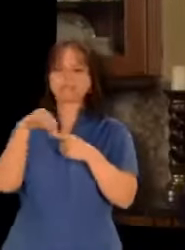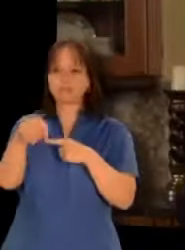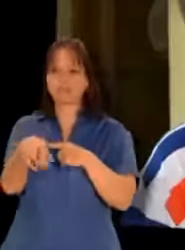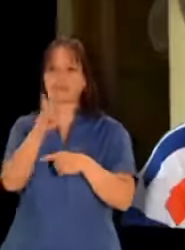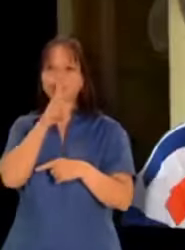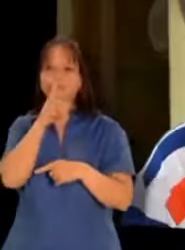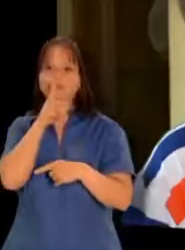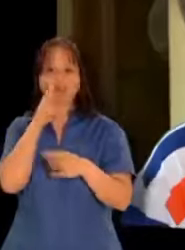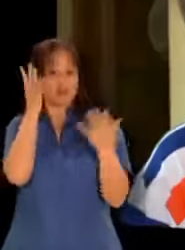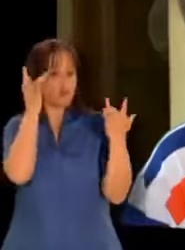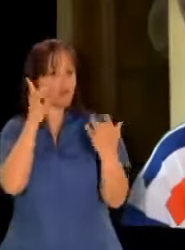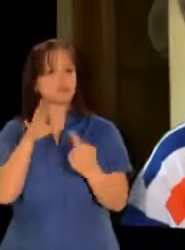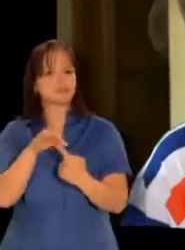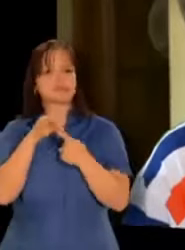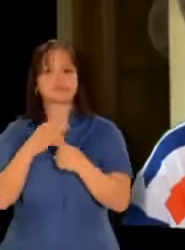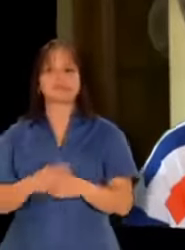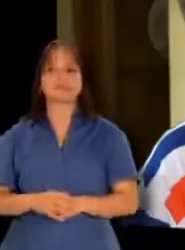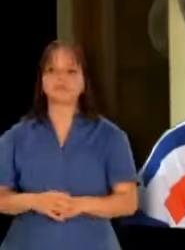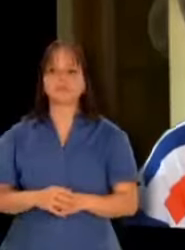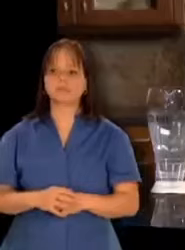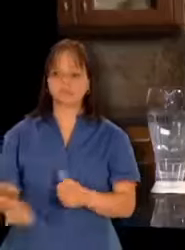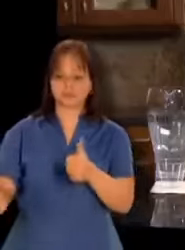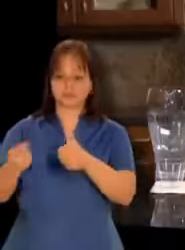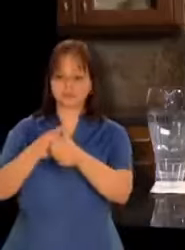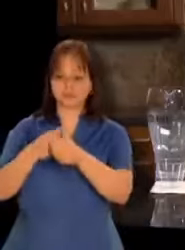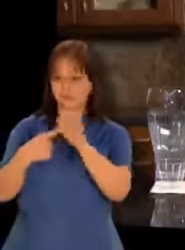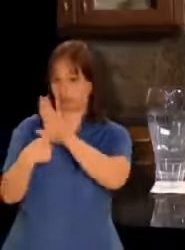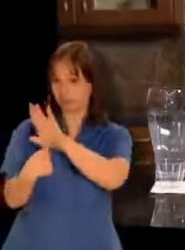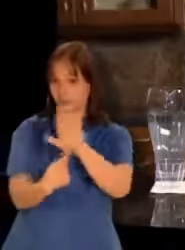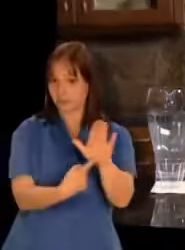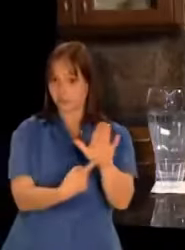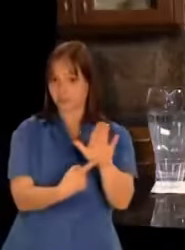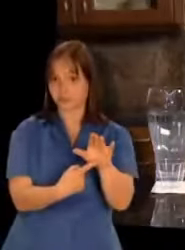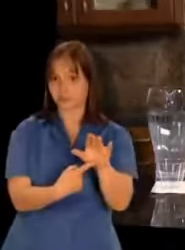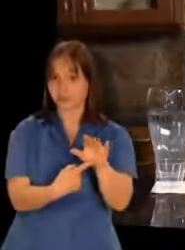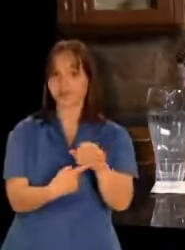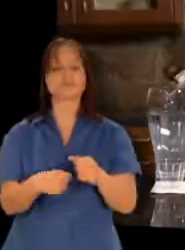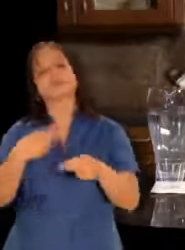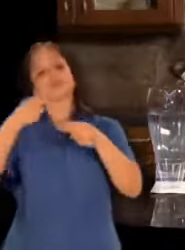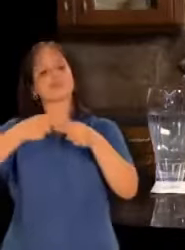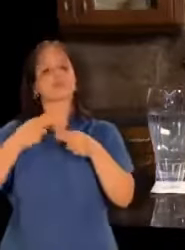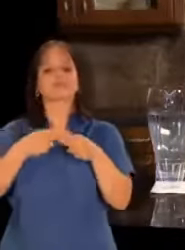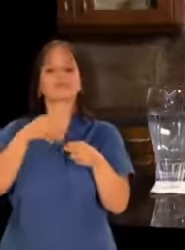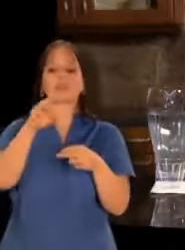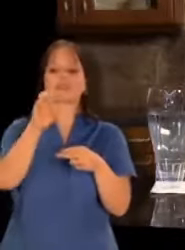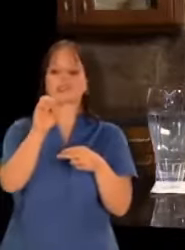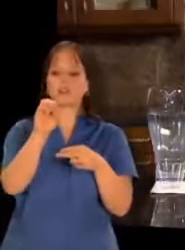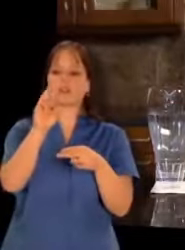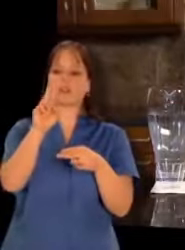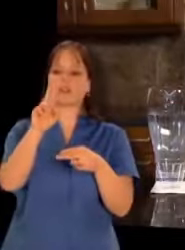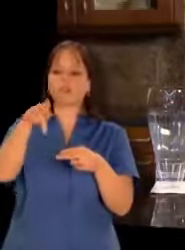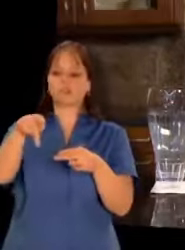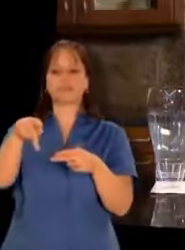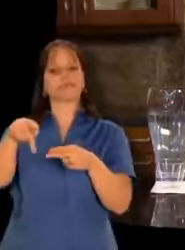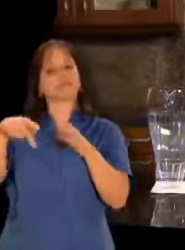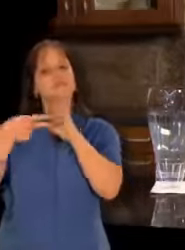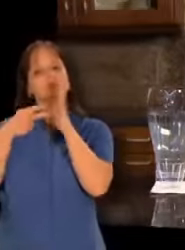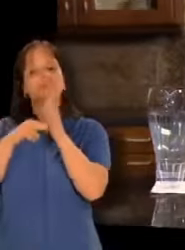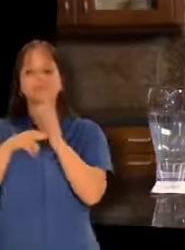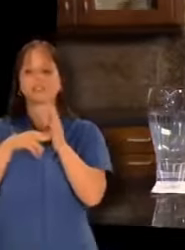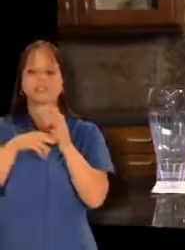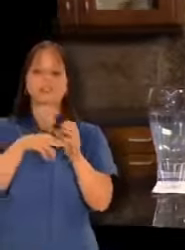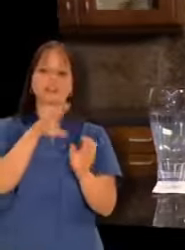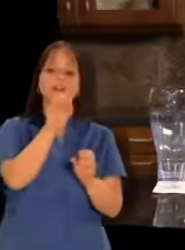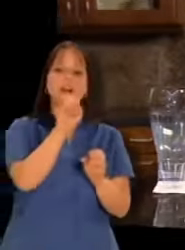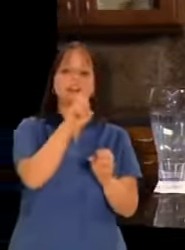this water and why it's so very special. The first property I'm going to show you is what's called the ORP, which stands for the oxidation